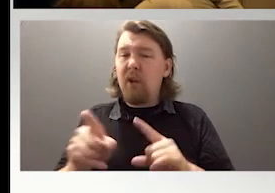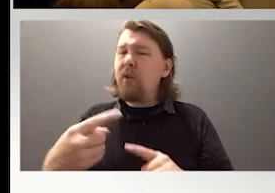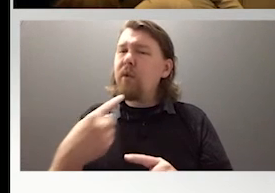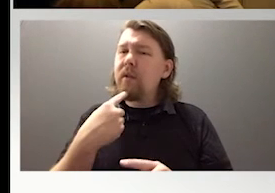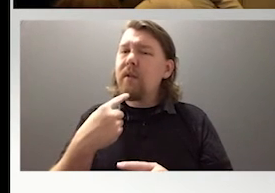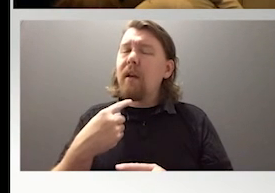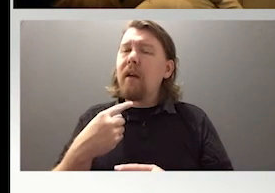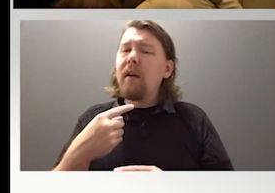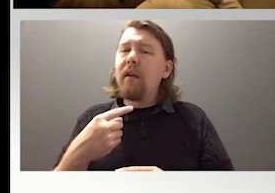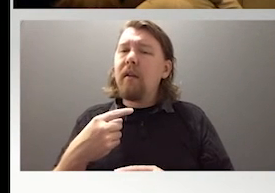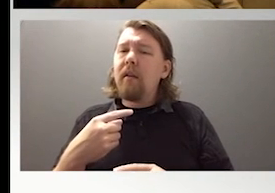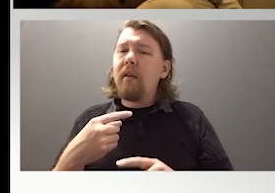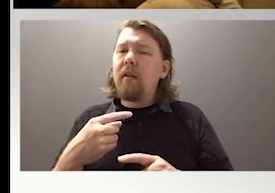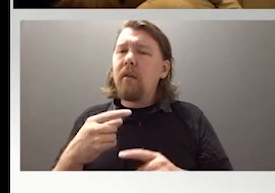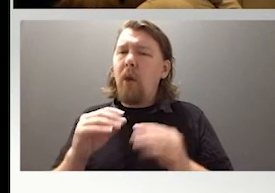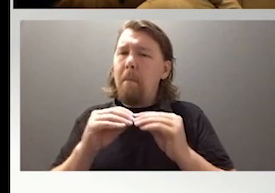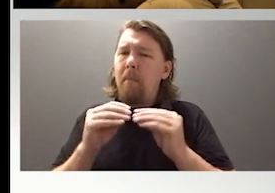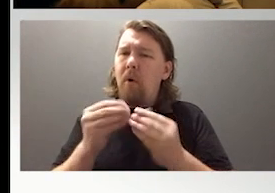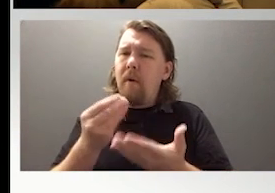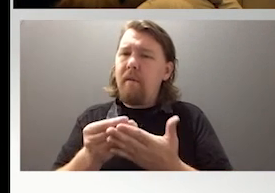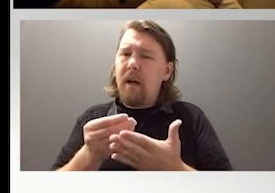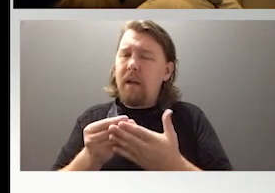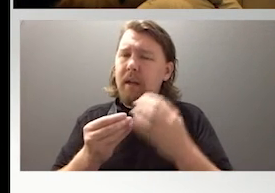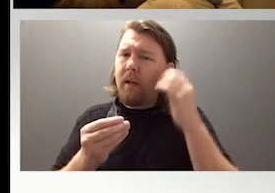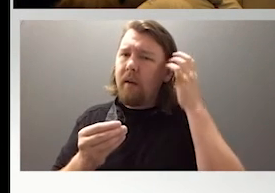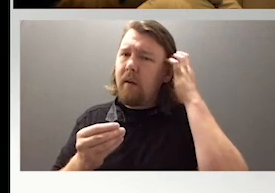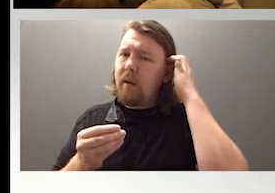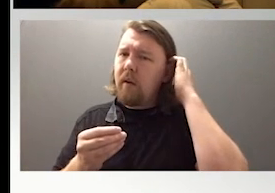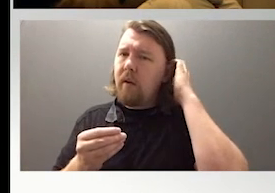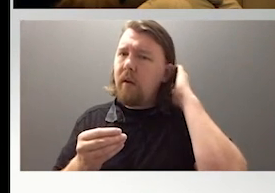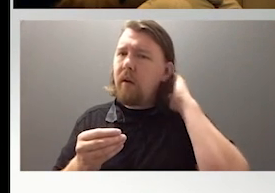said 20, and the more funding,